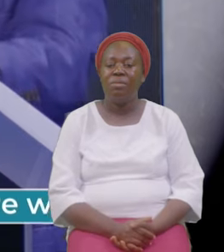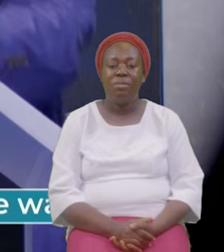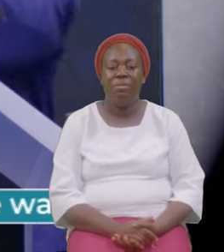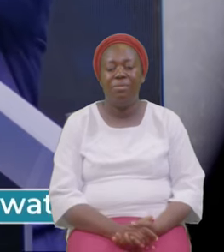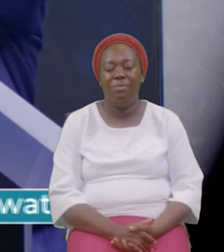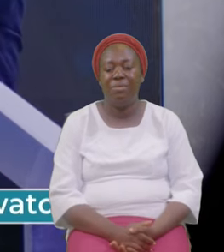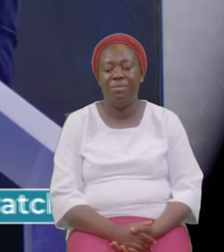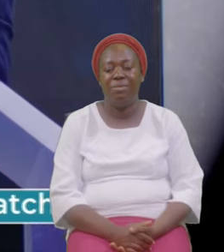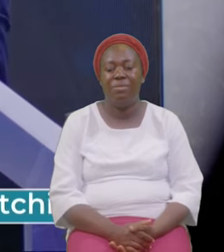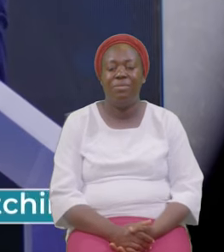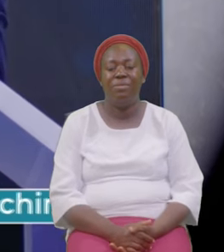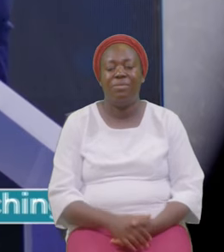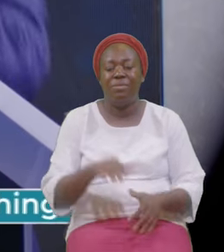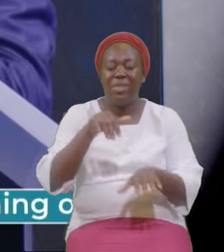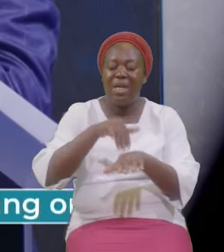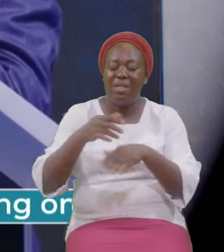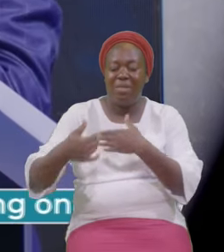At the back.